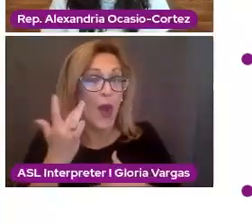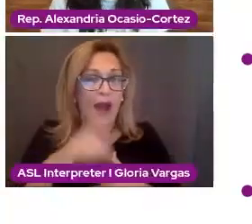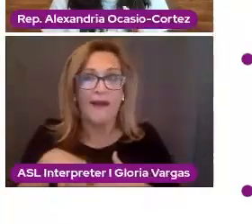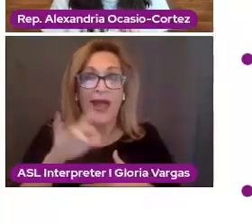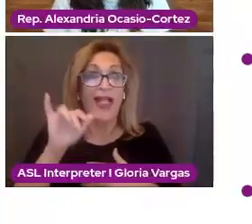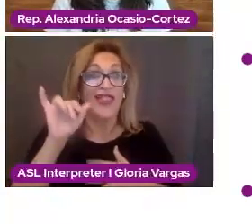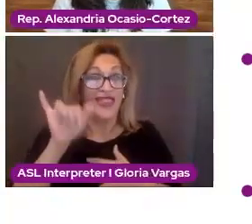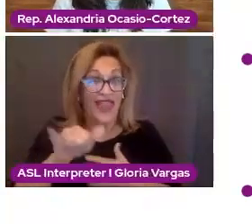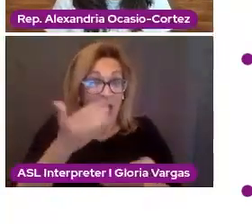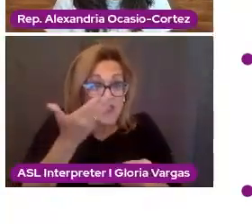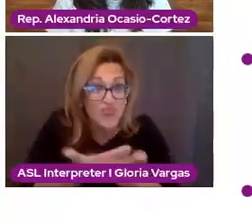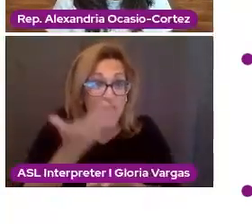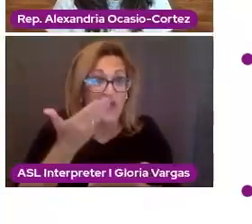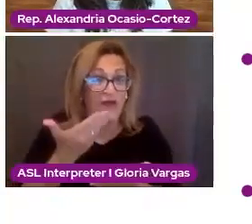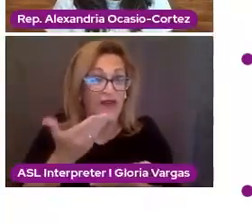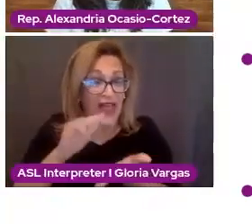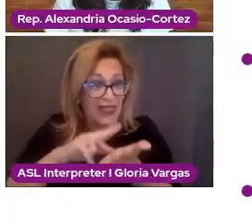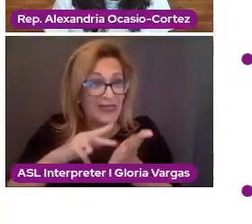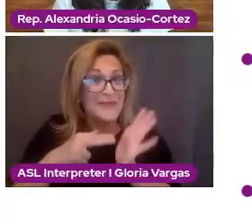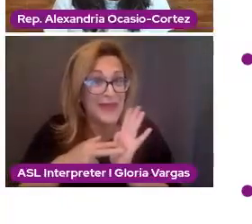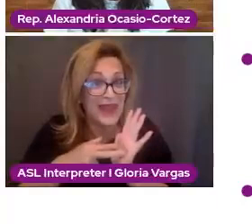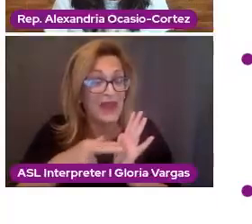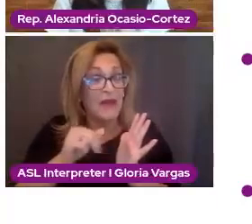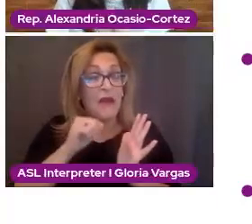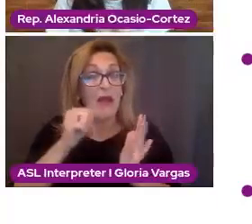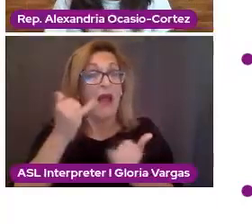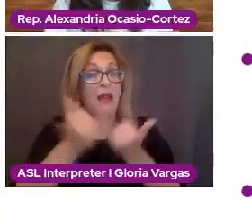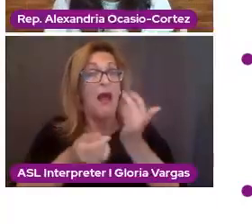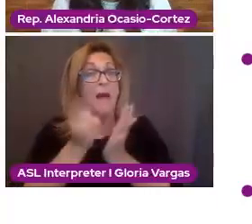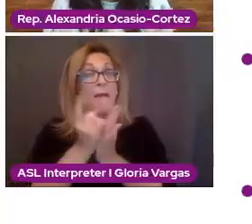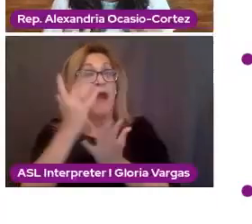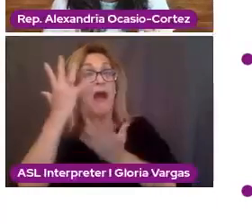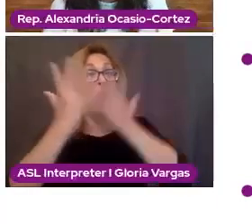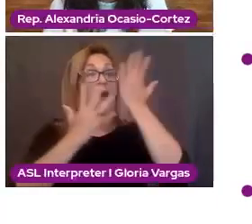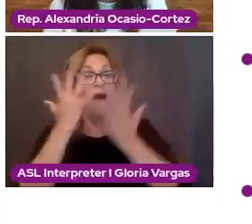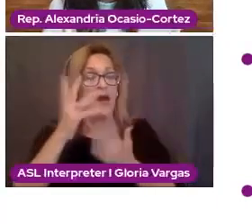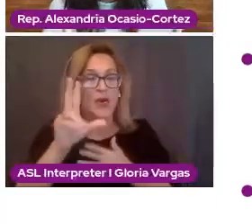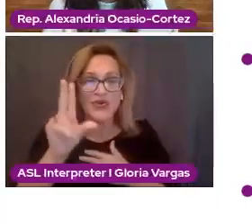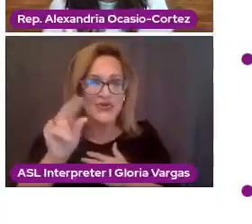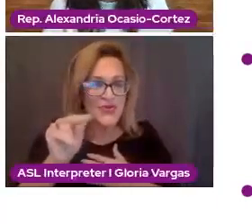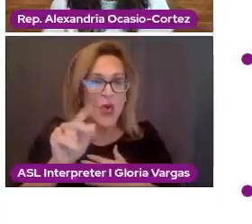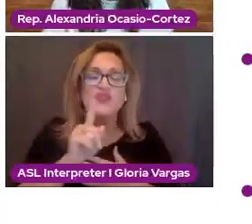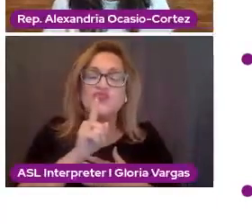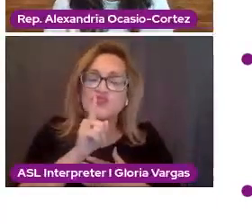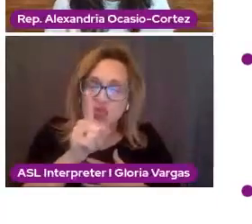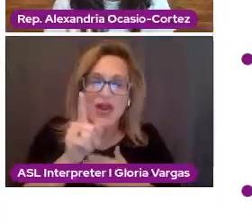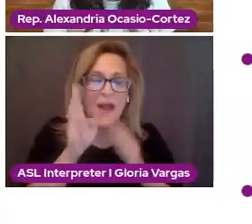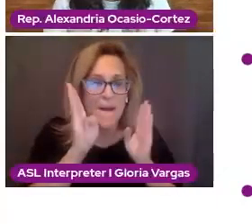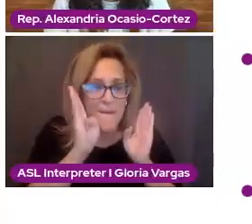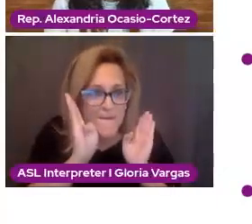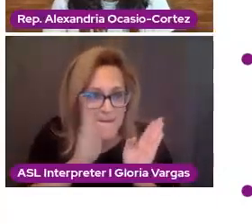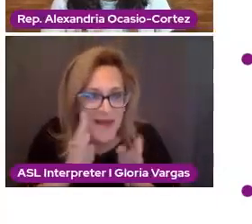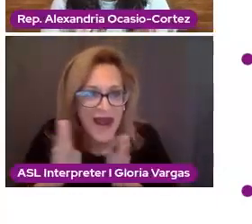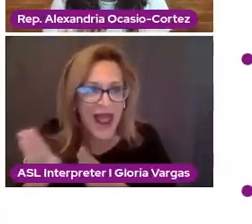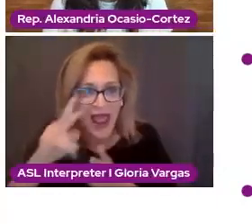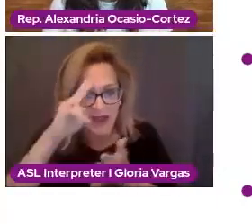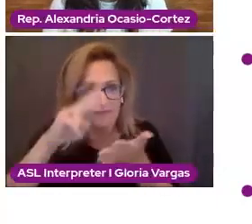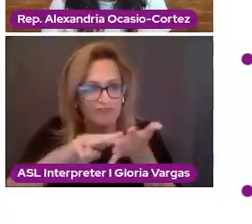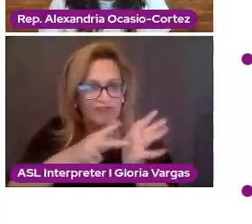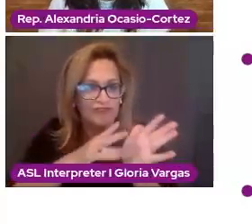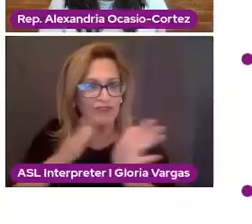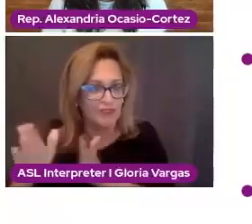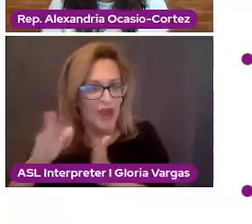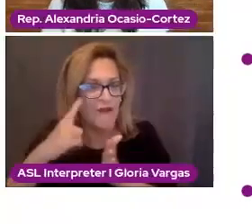intent and evidence that this was not something that was spontaneous or unplanned, but that there actually was a